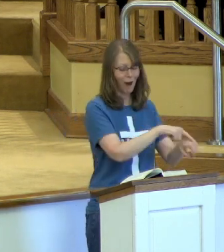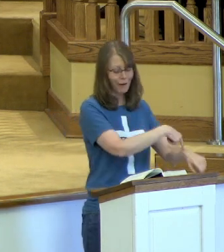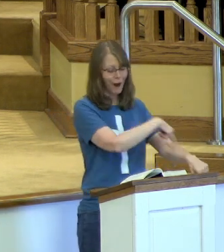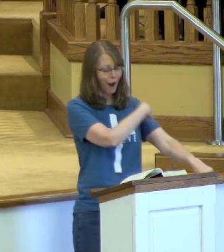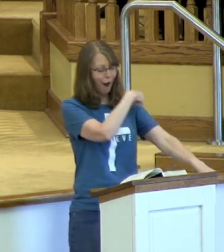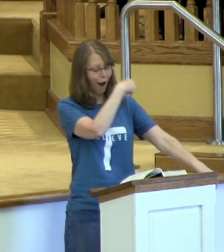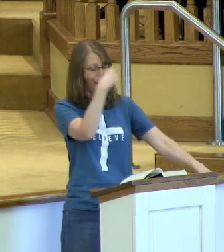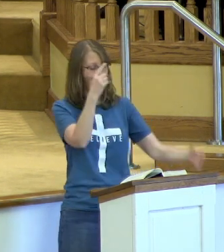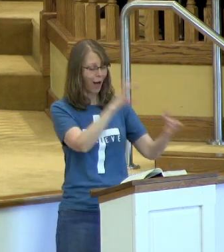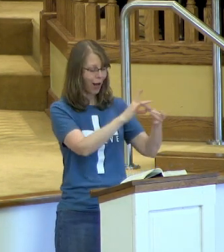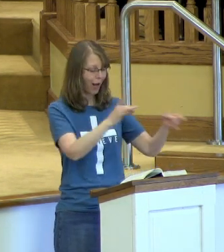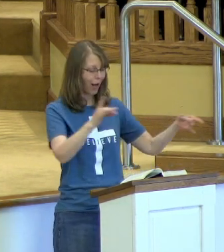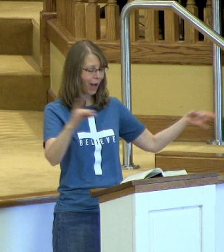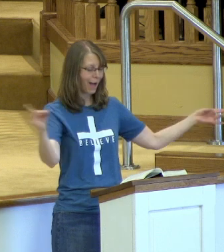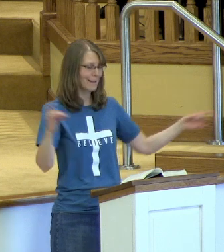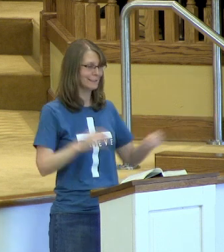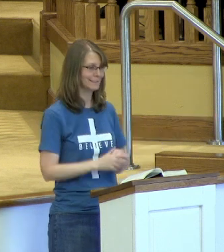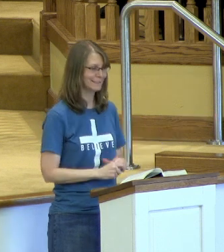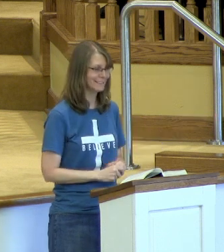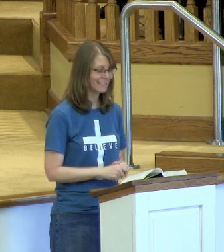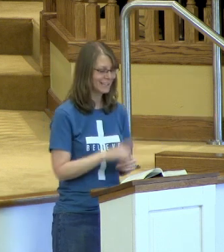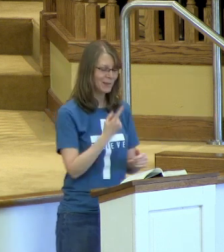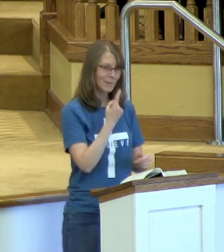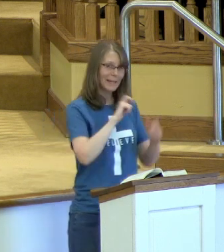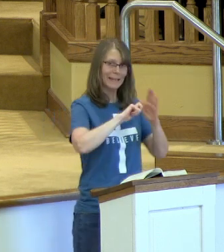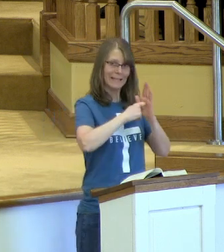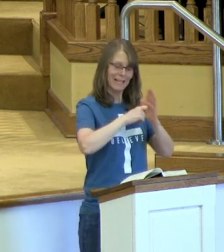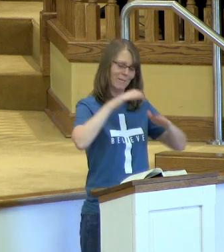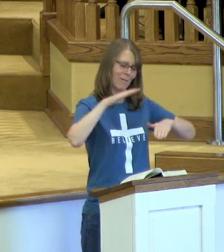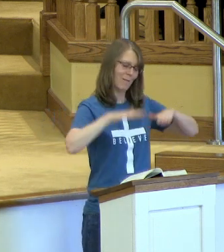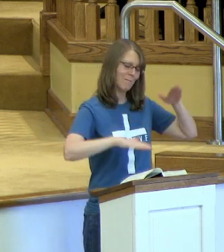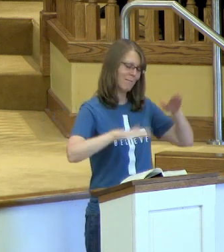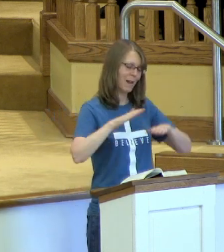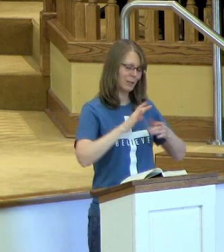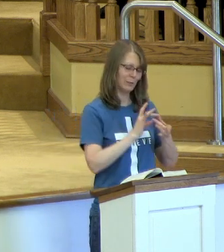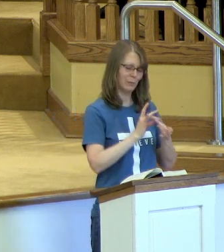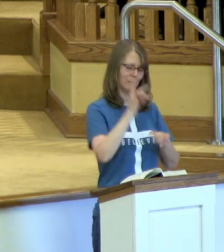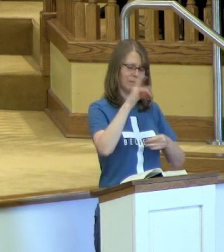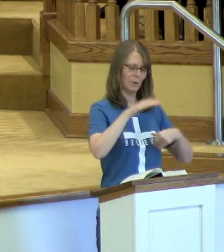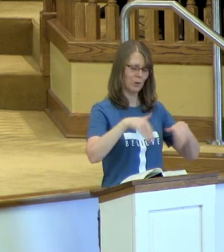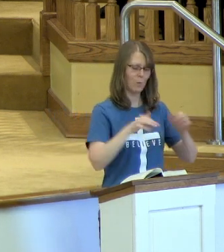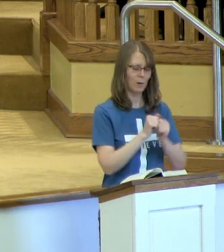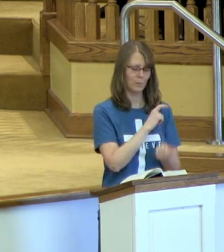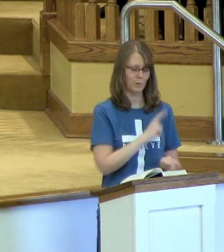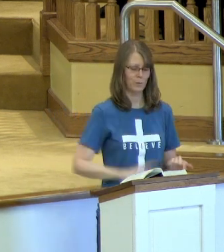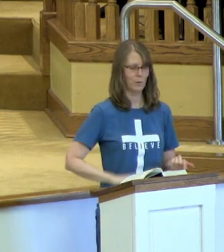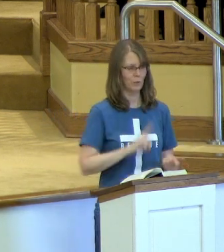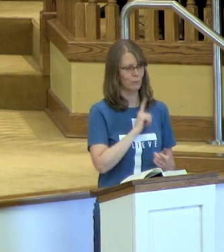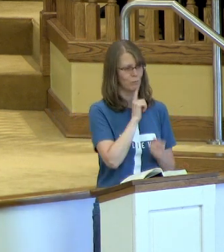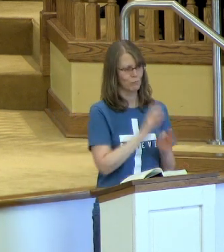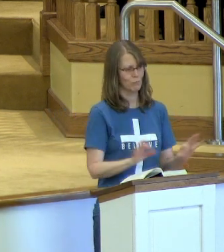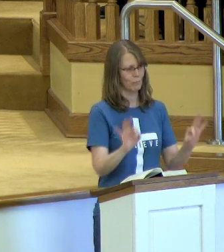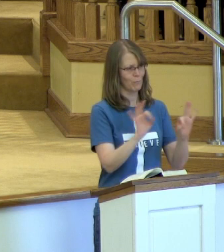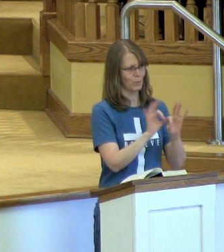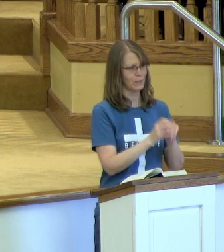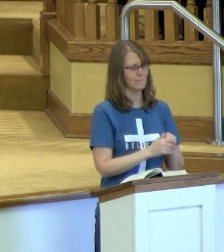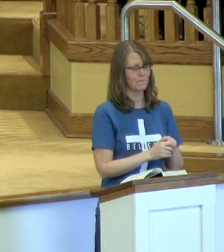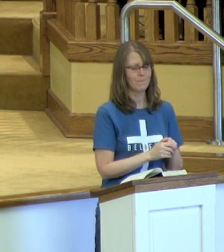I want to talk about one of the keys to balancing your spiritual walk with the Lord that I think is so vital. It